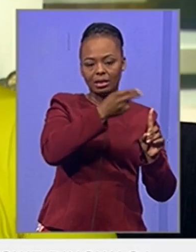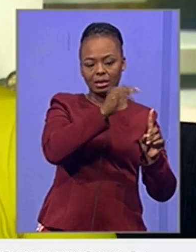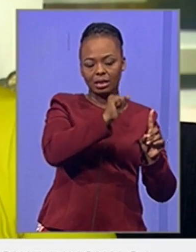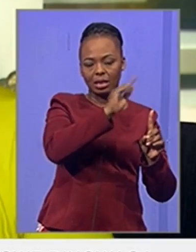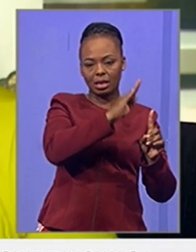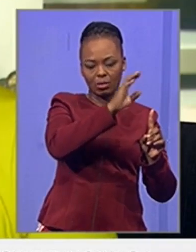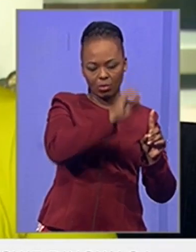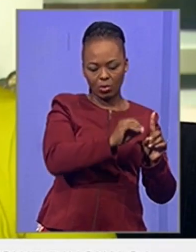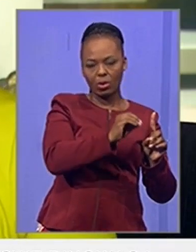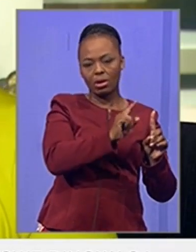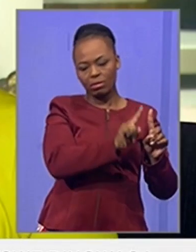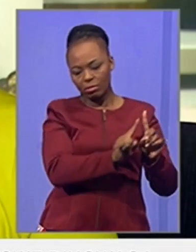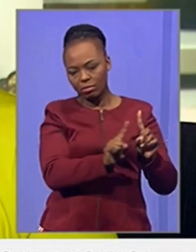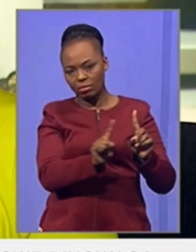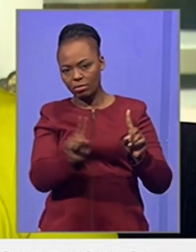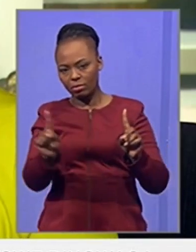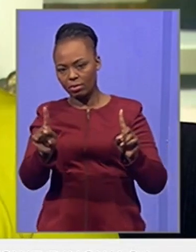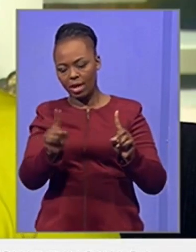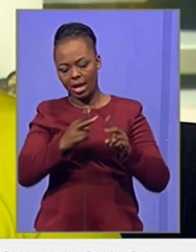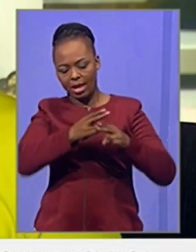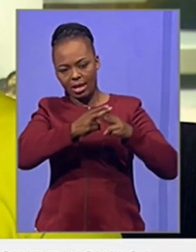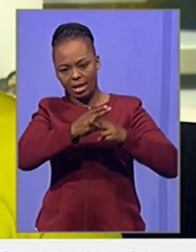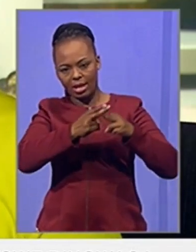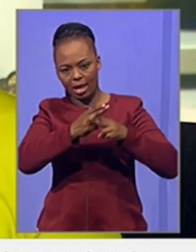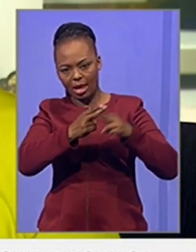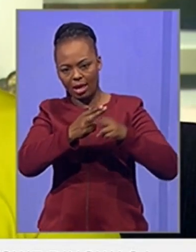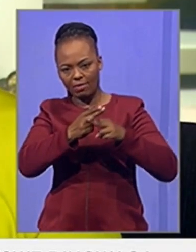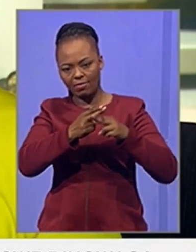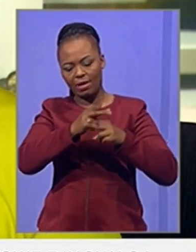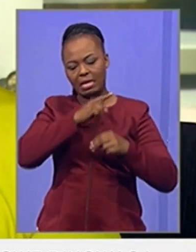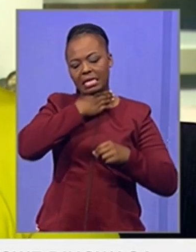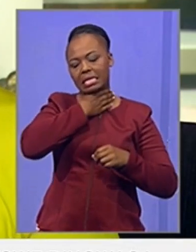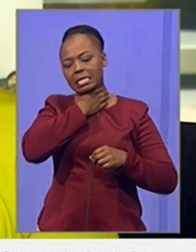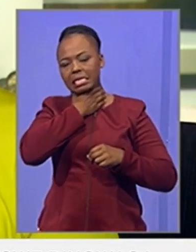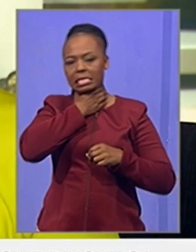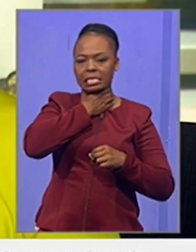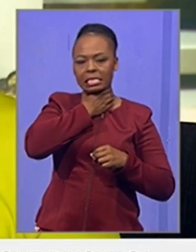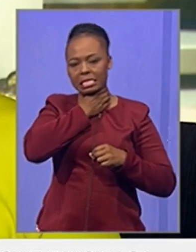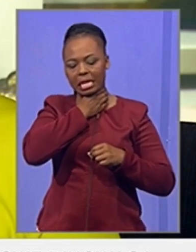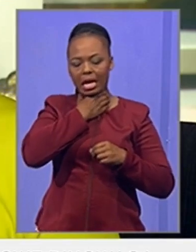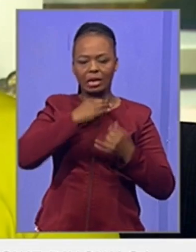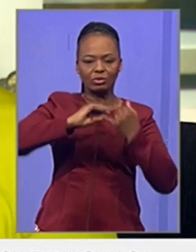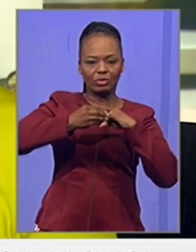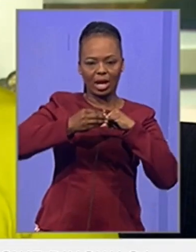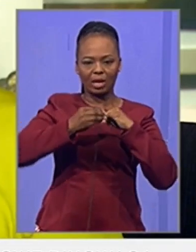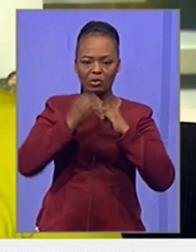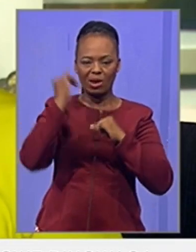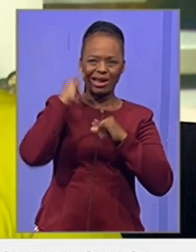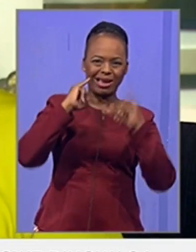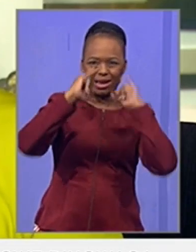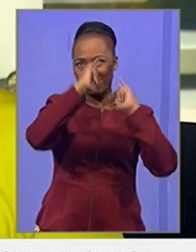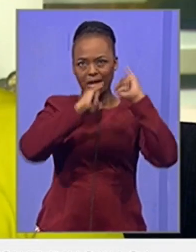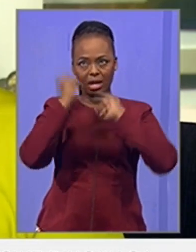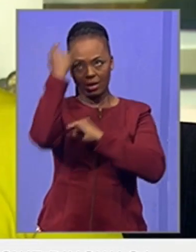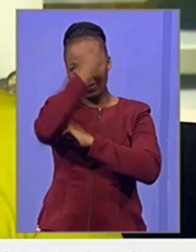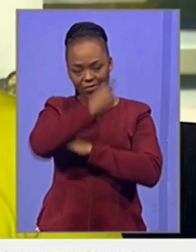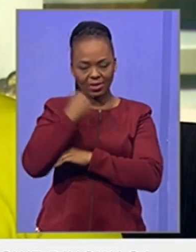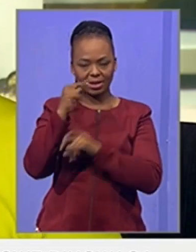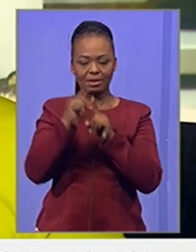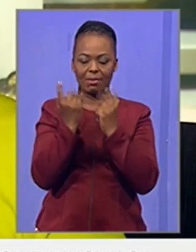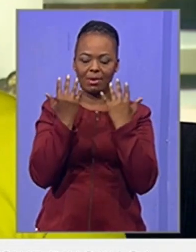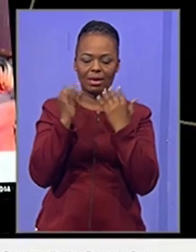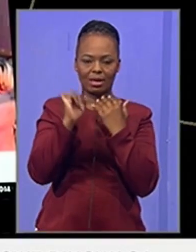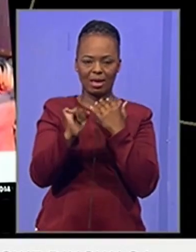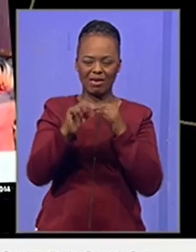that he then actually took a knife. He strangled her, tried to actually stab her on her face as well as on her arms, and